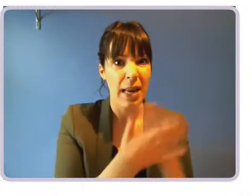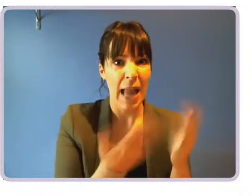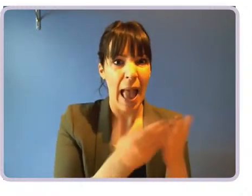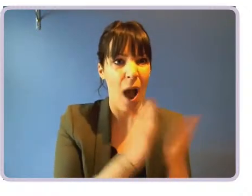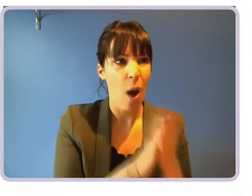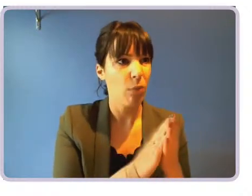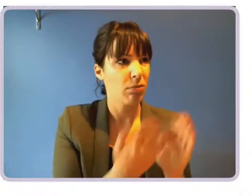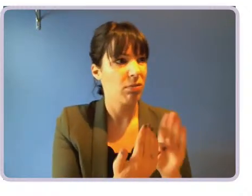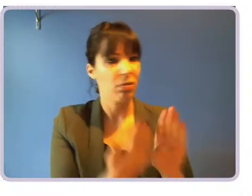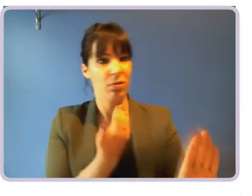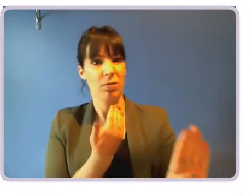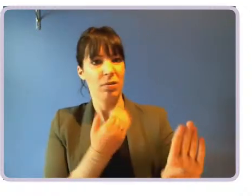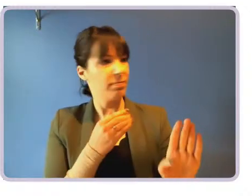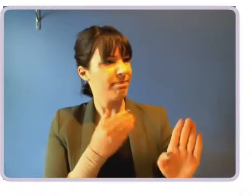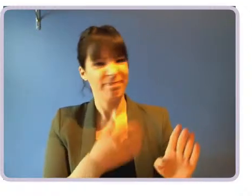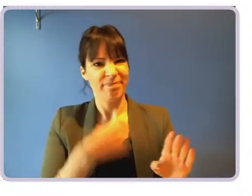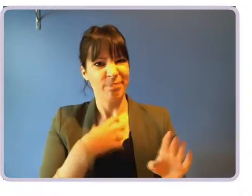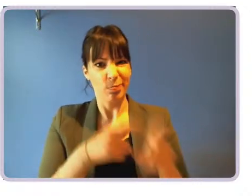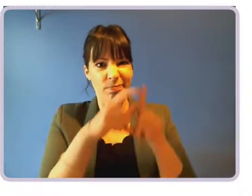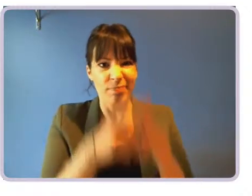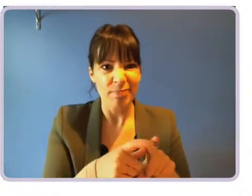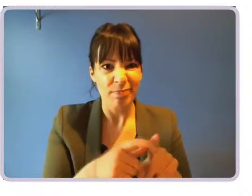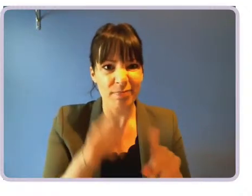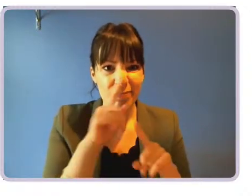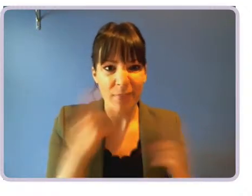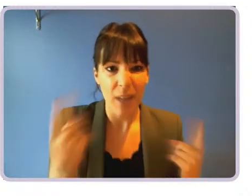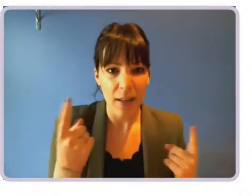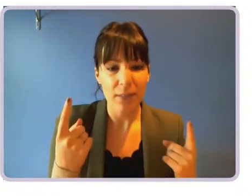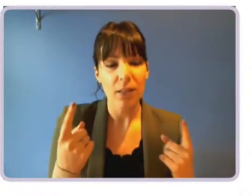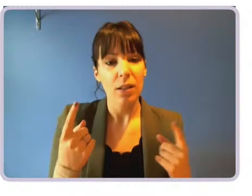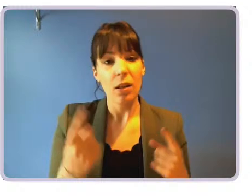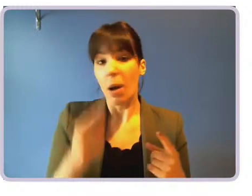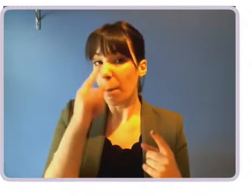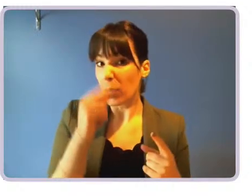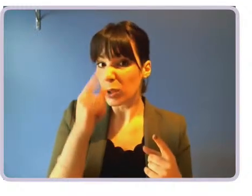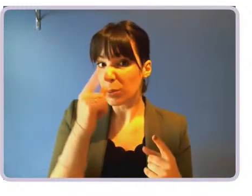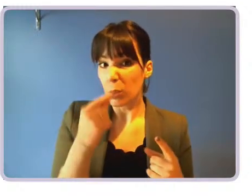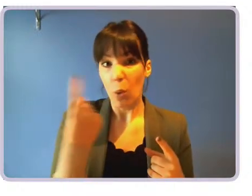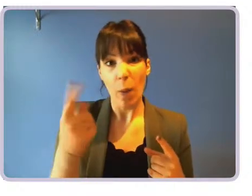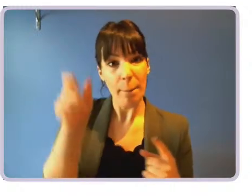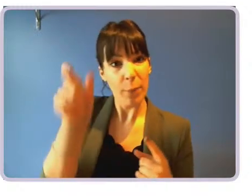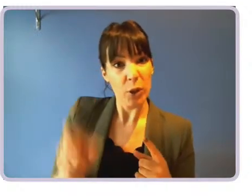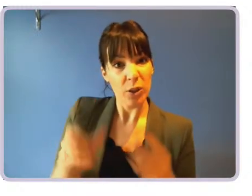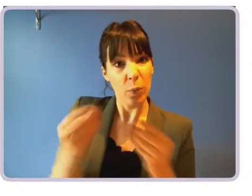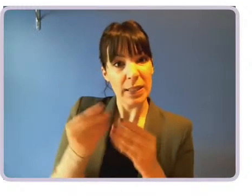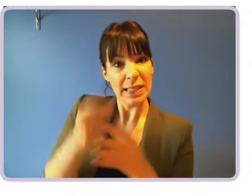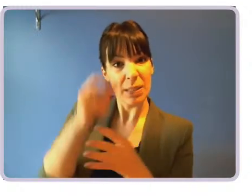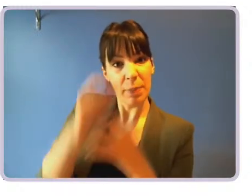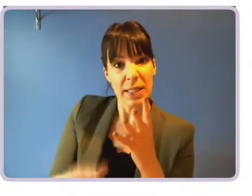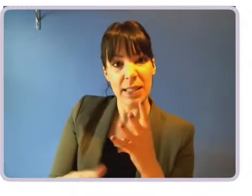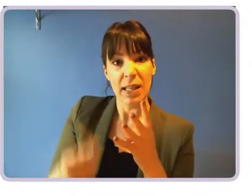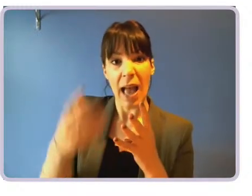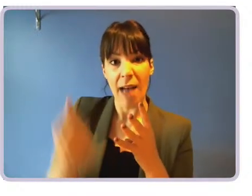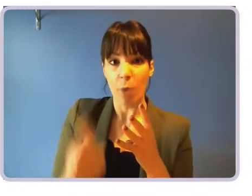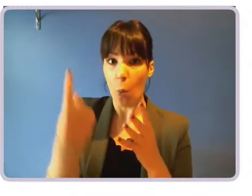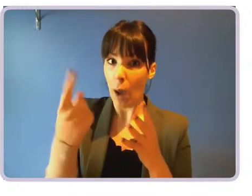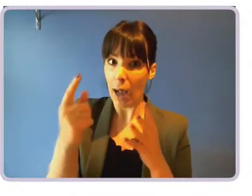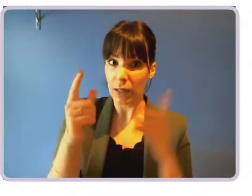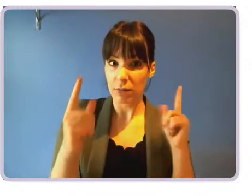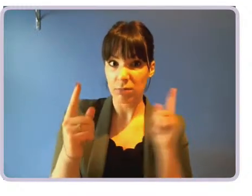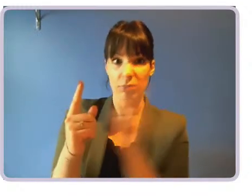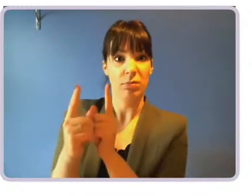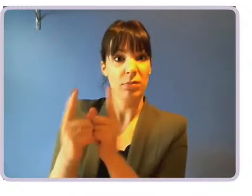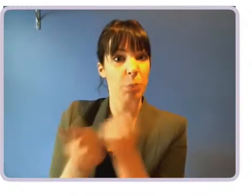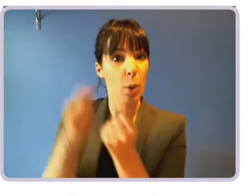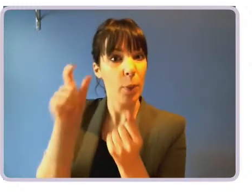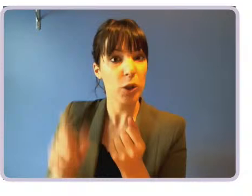And they may, in fact, be having multiple people helping to provide their care, increasing again their networks